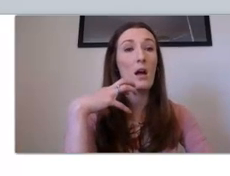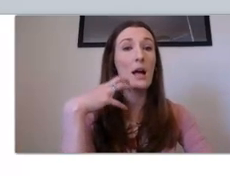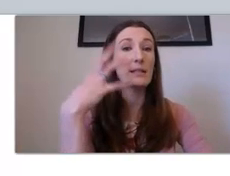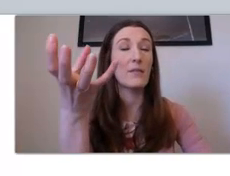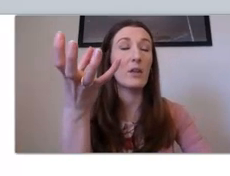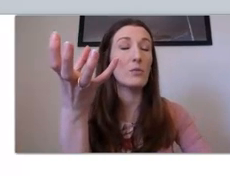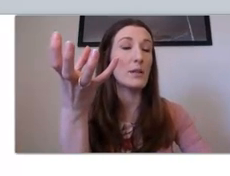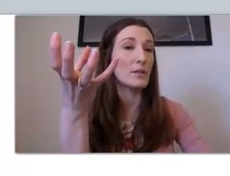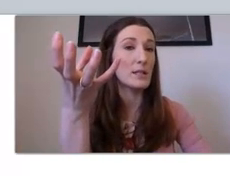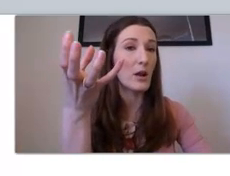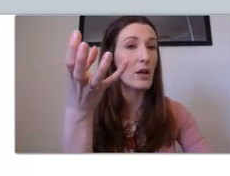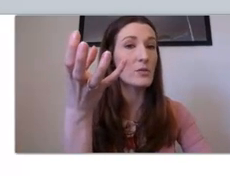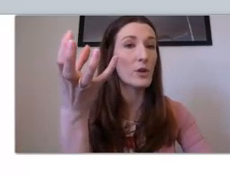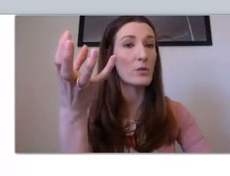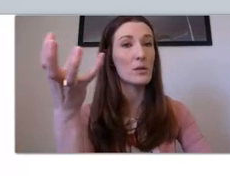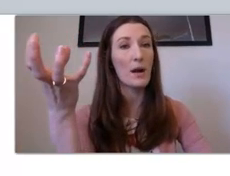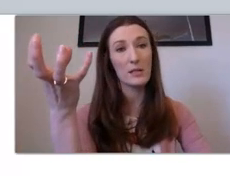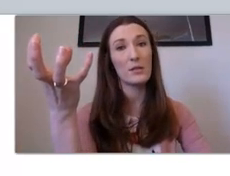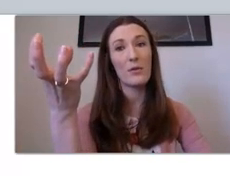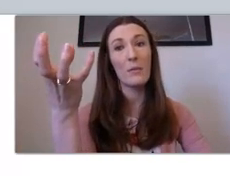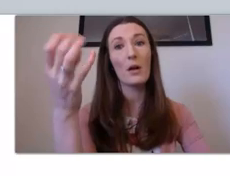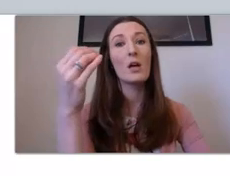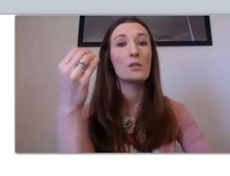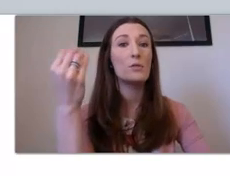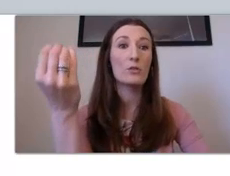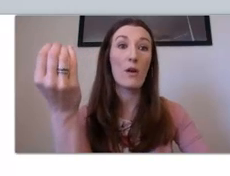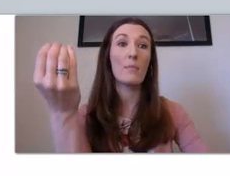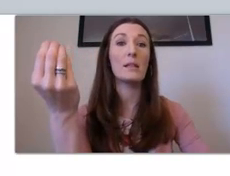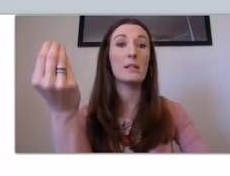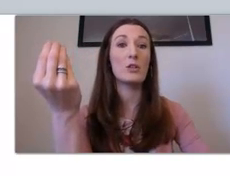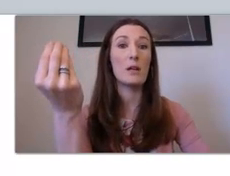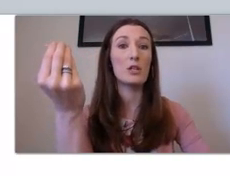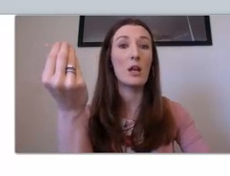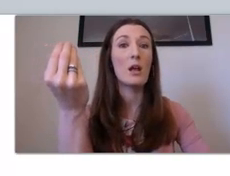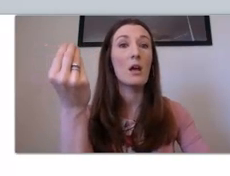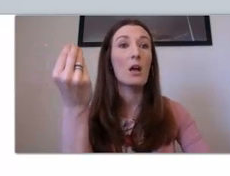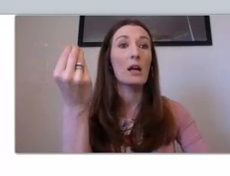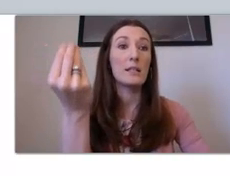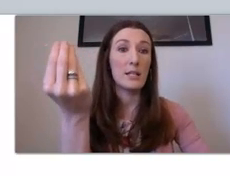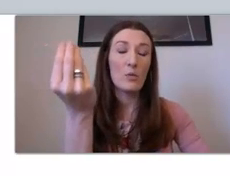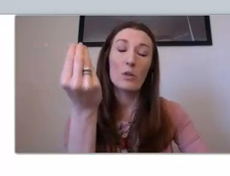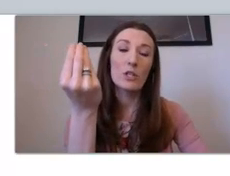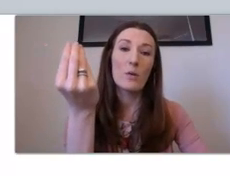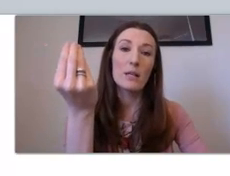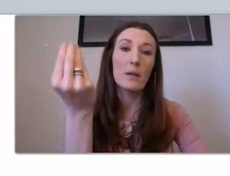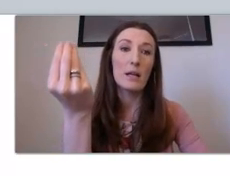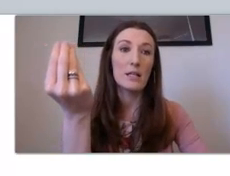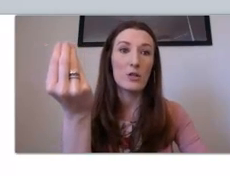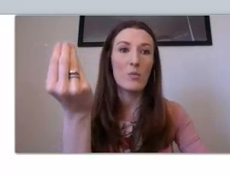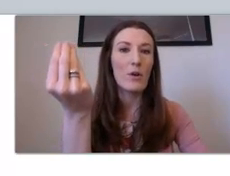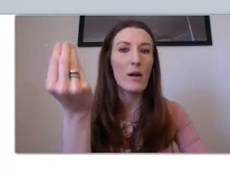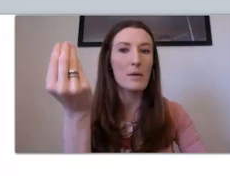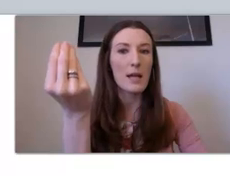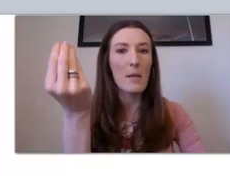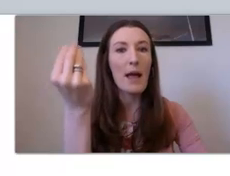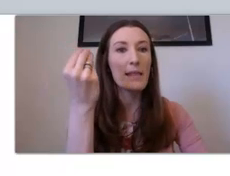giving you different scenarios for you to practice the grammar. So describing the situation, which is going to be a